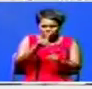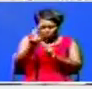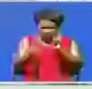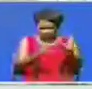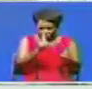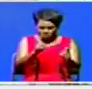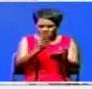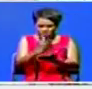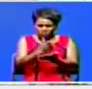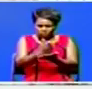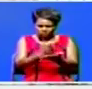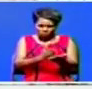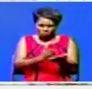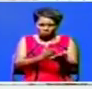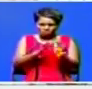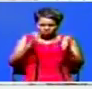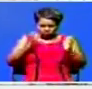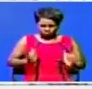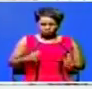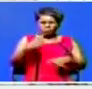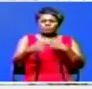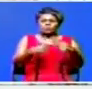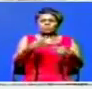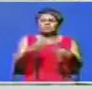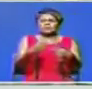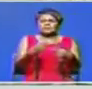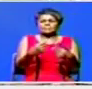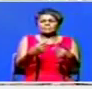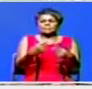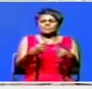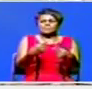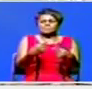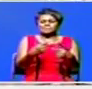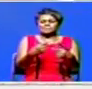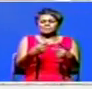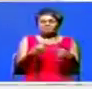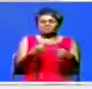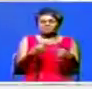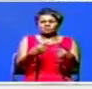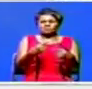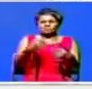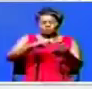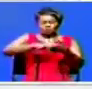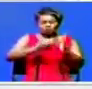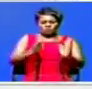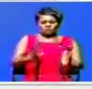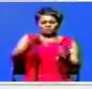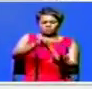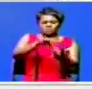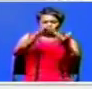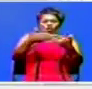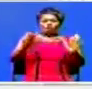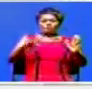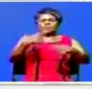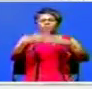raised by some quarters on the integrity of the process and settling for the Lebanese company. The contractor was selected through an open